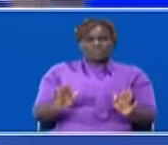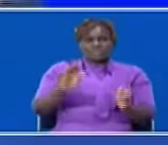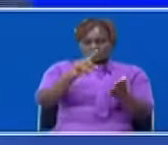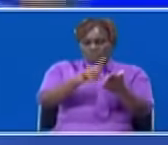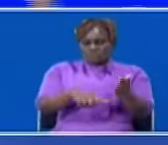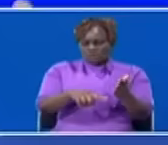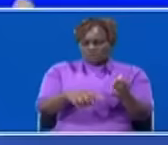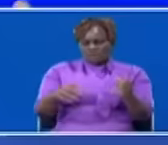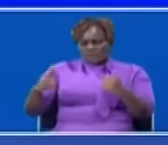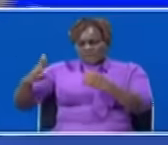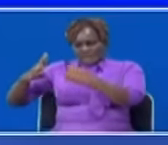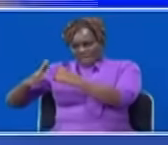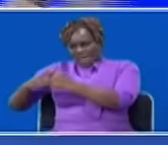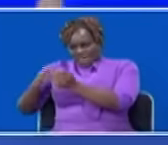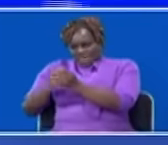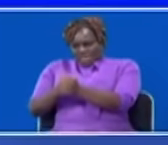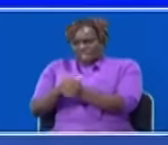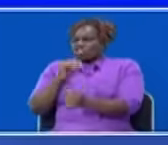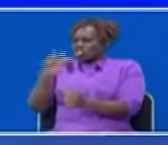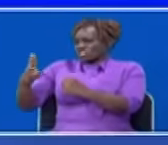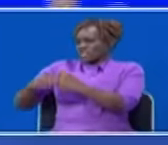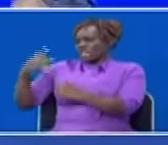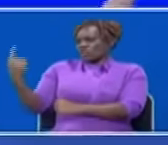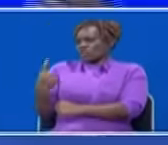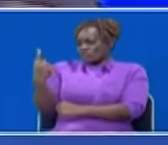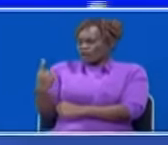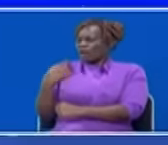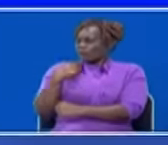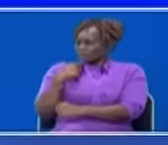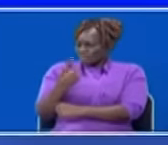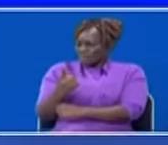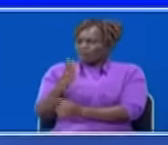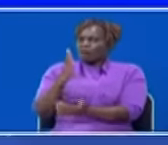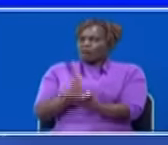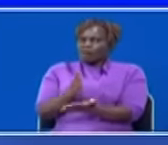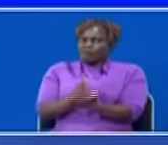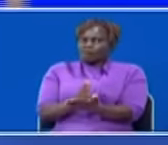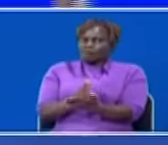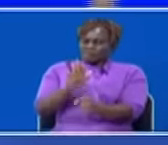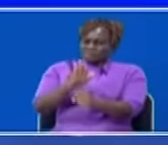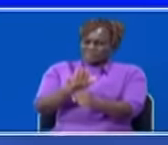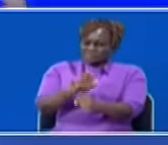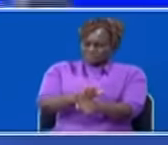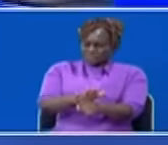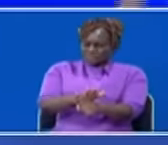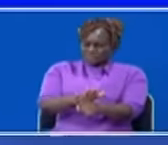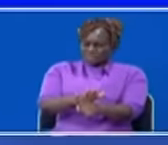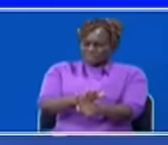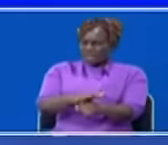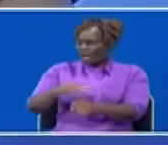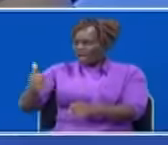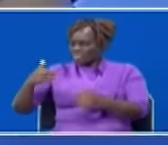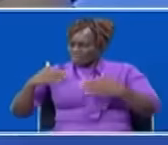the group of 9 leaders, and it's not just the 9 leaders. Mm-hmm. I can tell you for certainty that a lot other